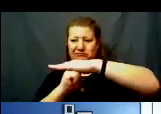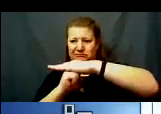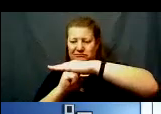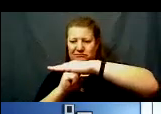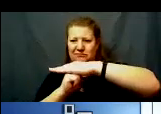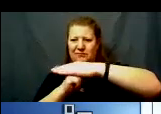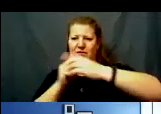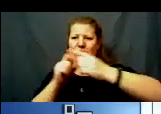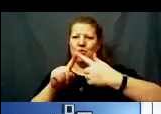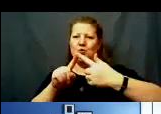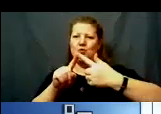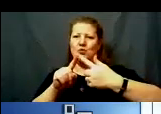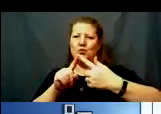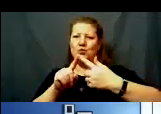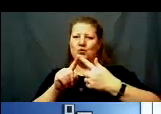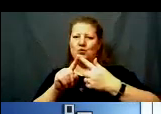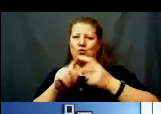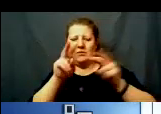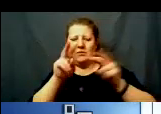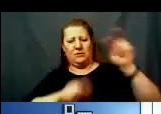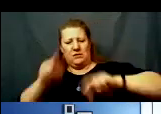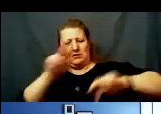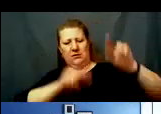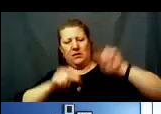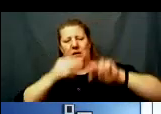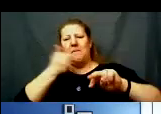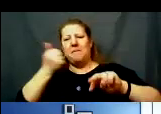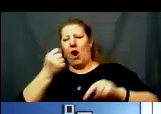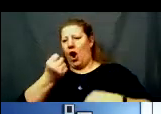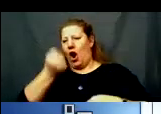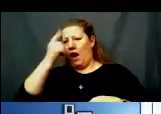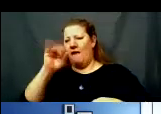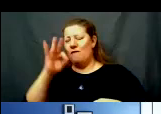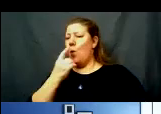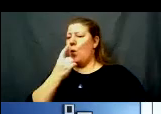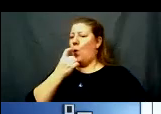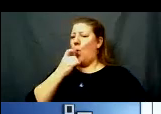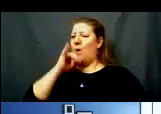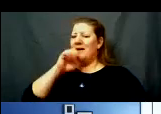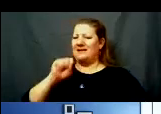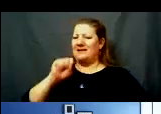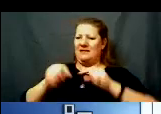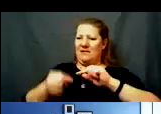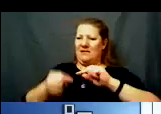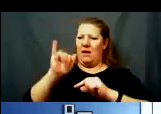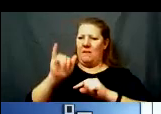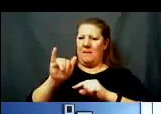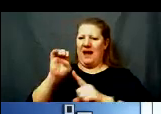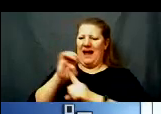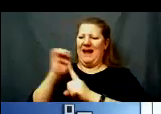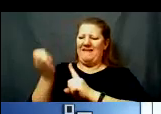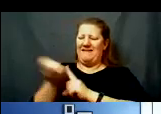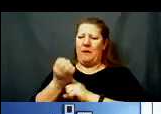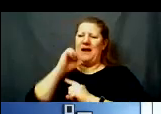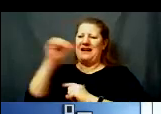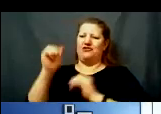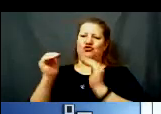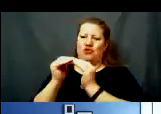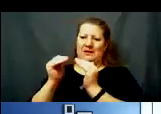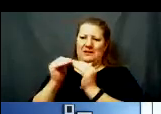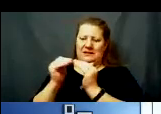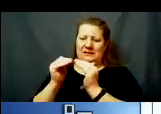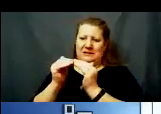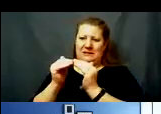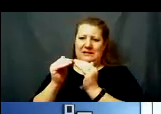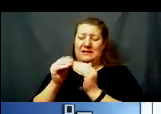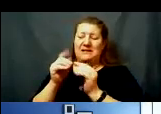to get a much more comprehensive sense of who is impacted by environmental injustices, which then gives us a much broader idea